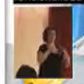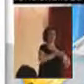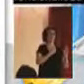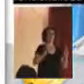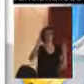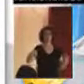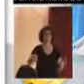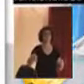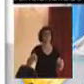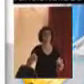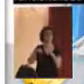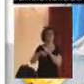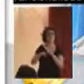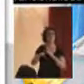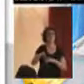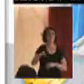also